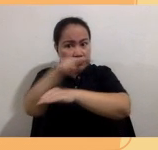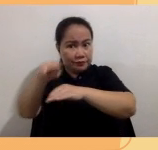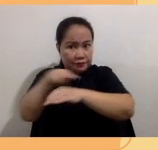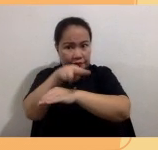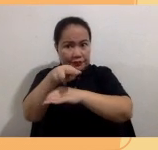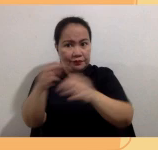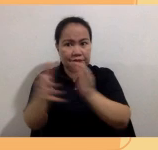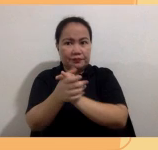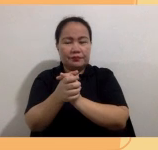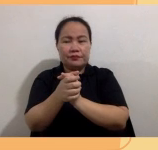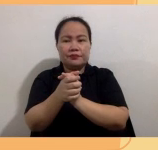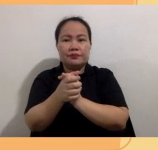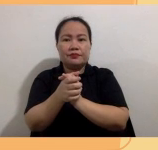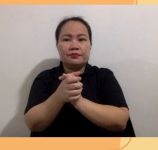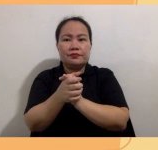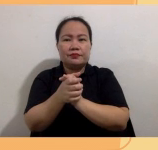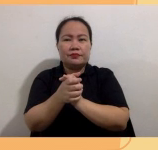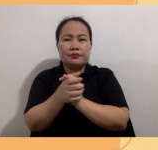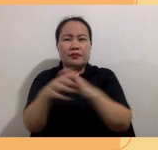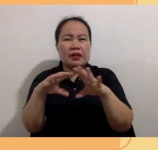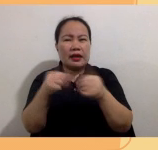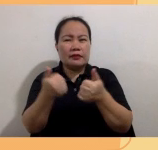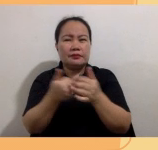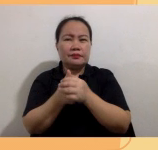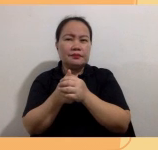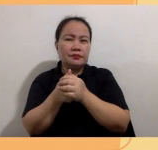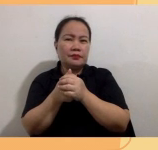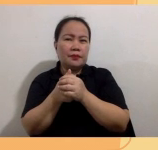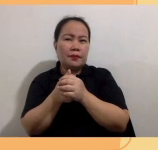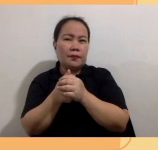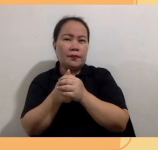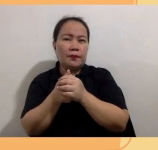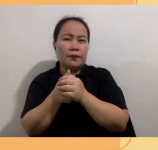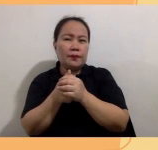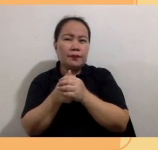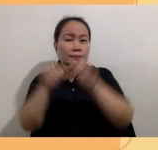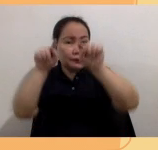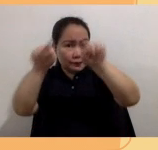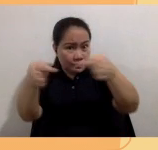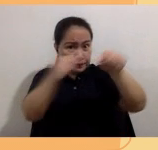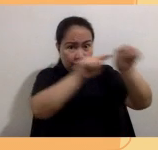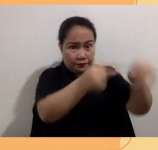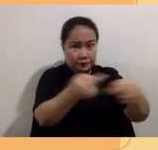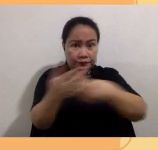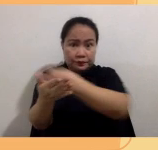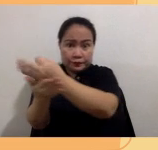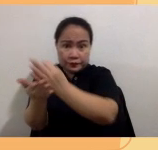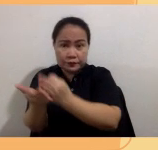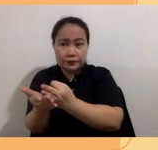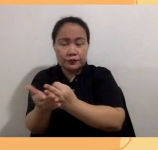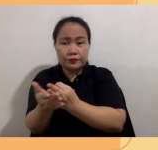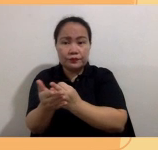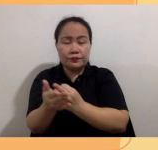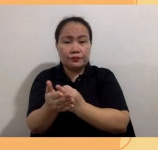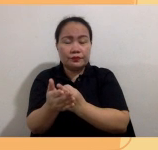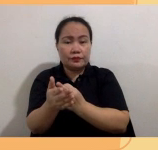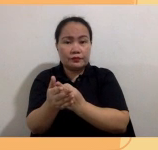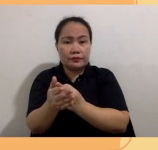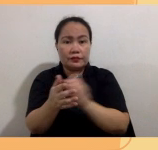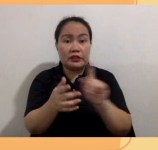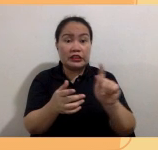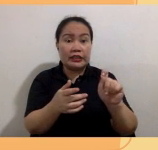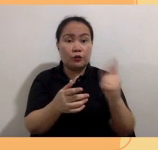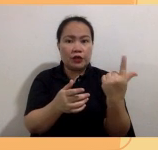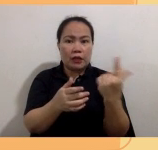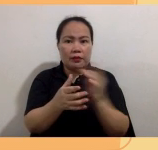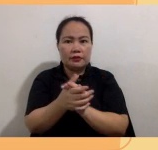the numerator and denominator. So, the factored form of our numerator, since this is a general trinomial, so we will